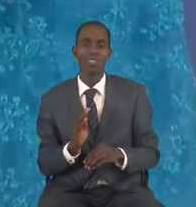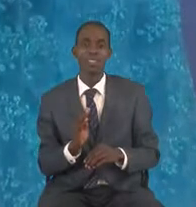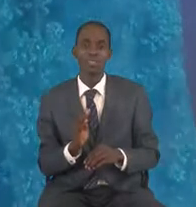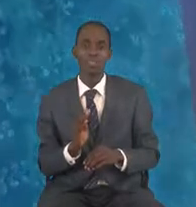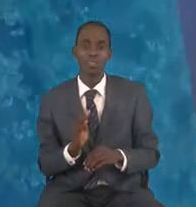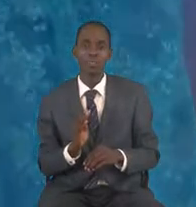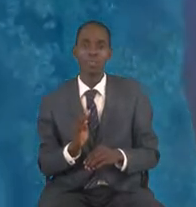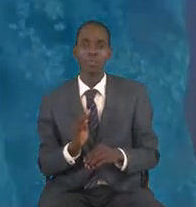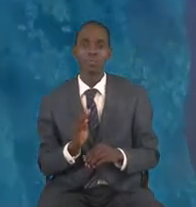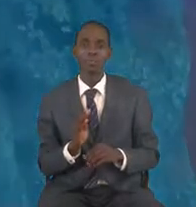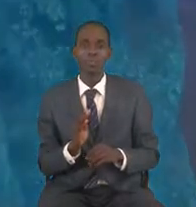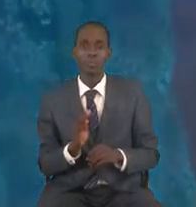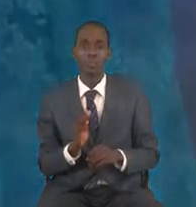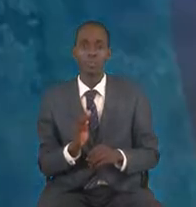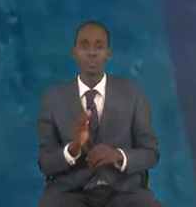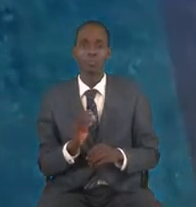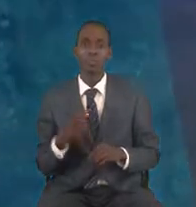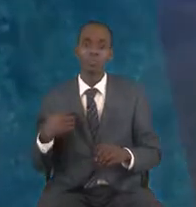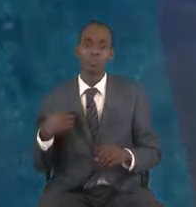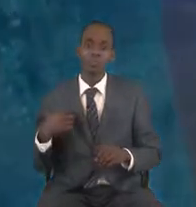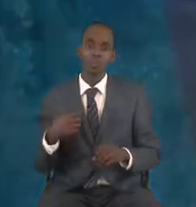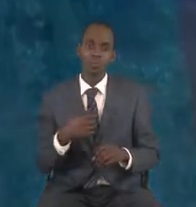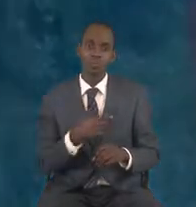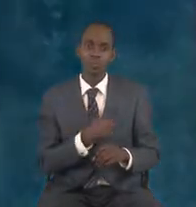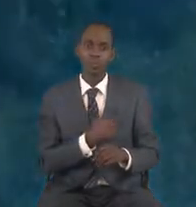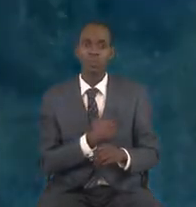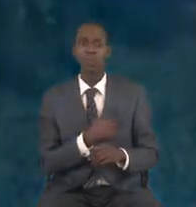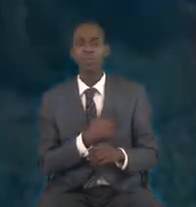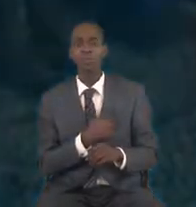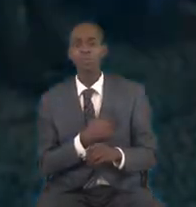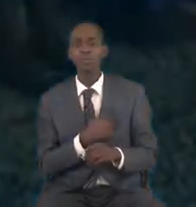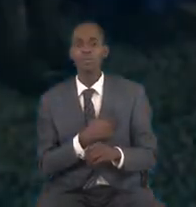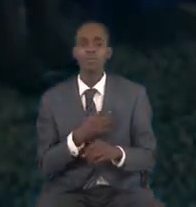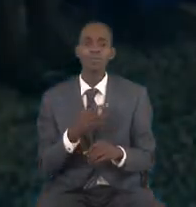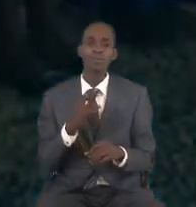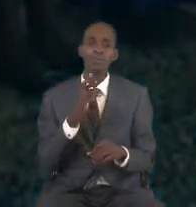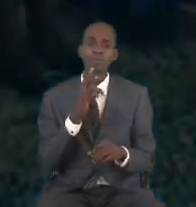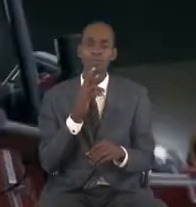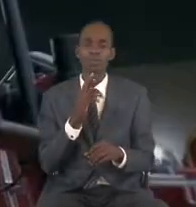God, we have sinned.